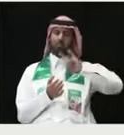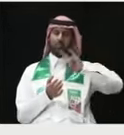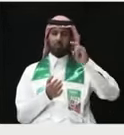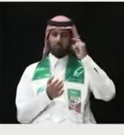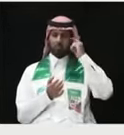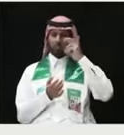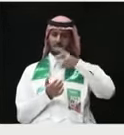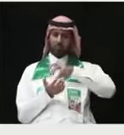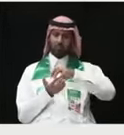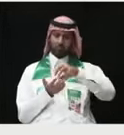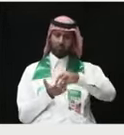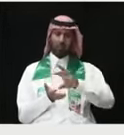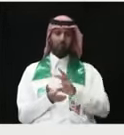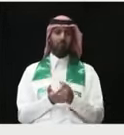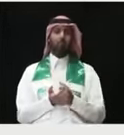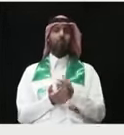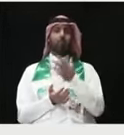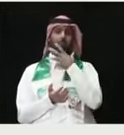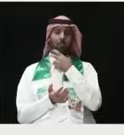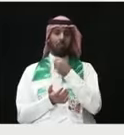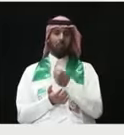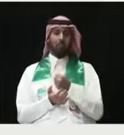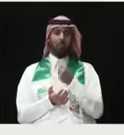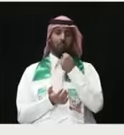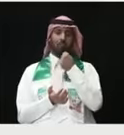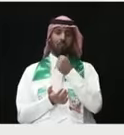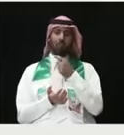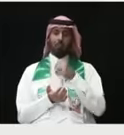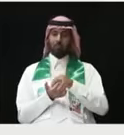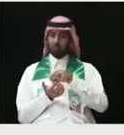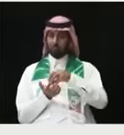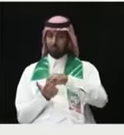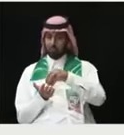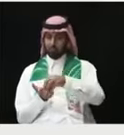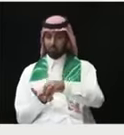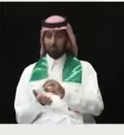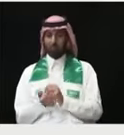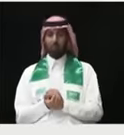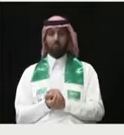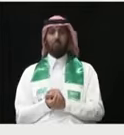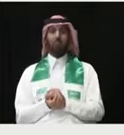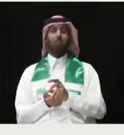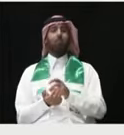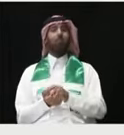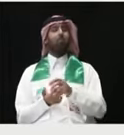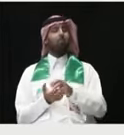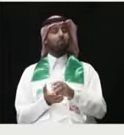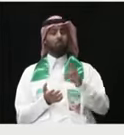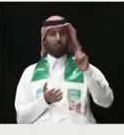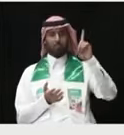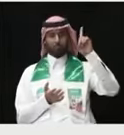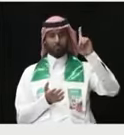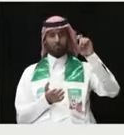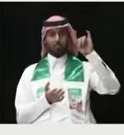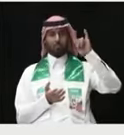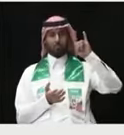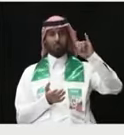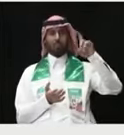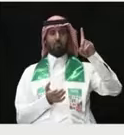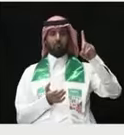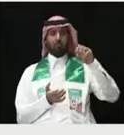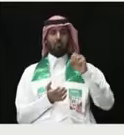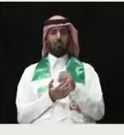to Germany. We will analyze moved into did and move. Did they, so